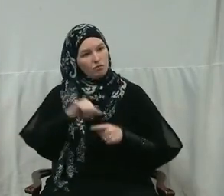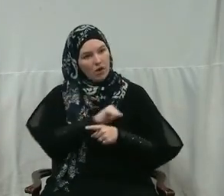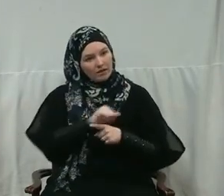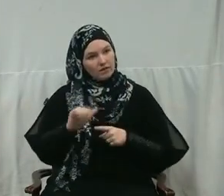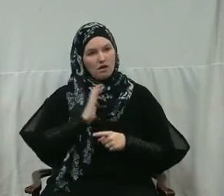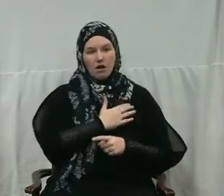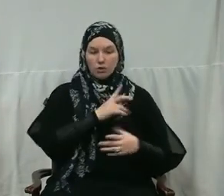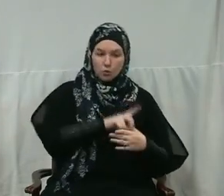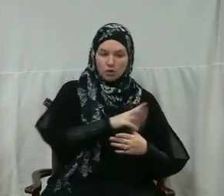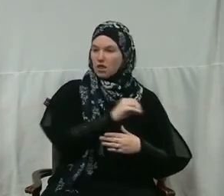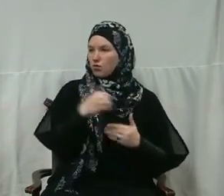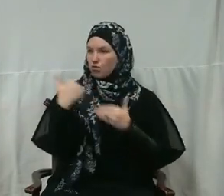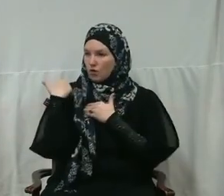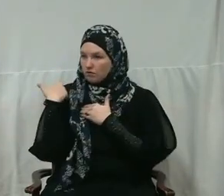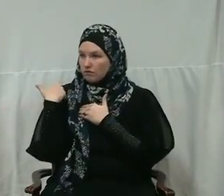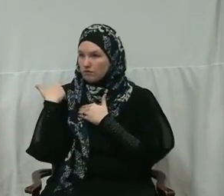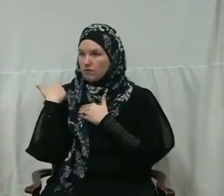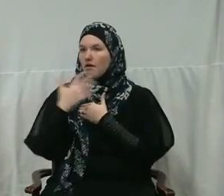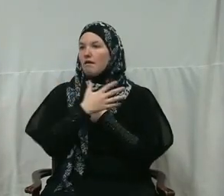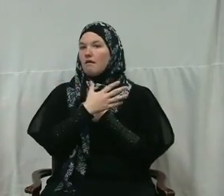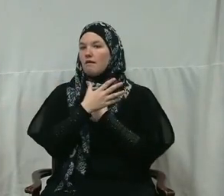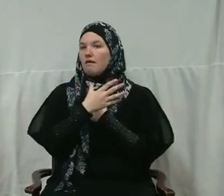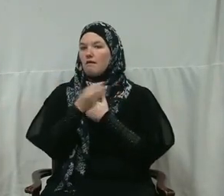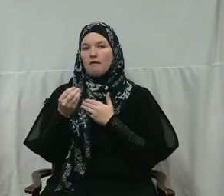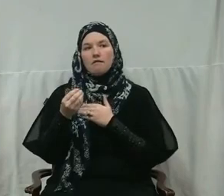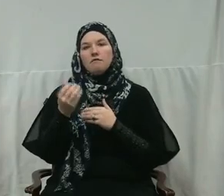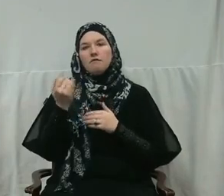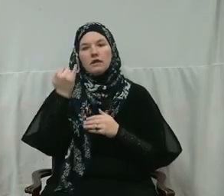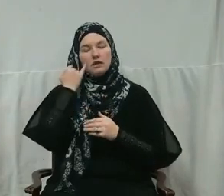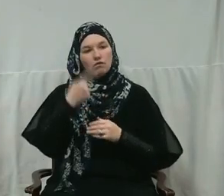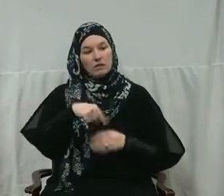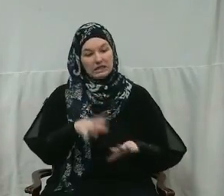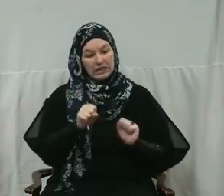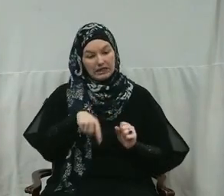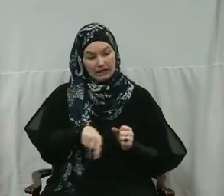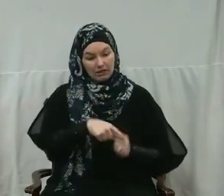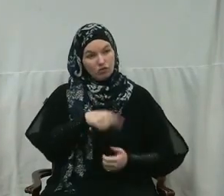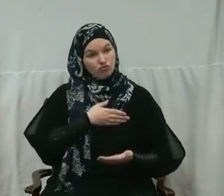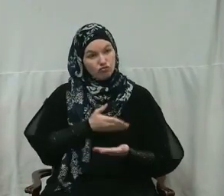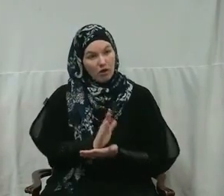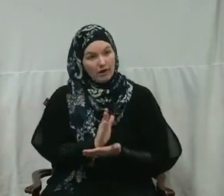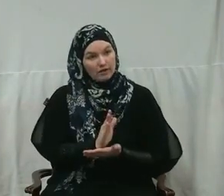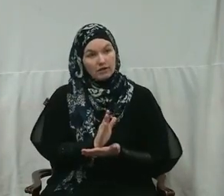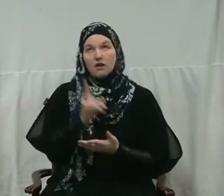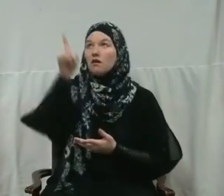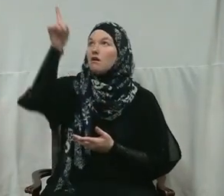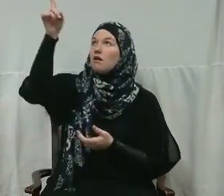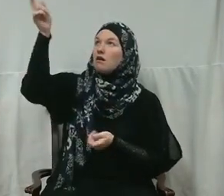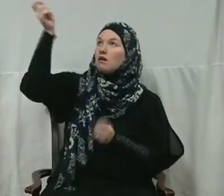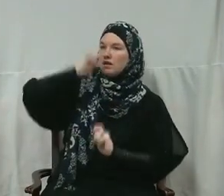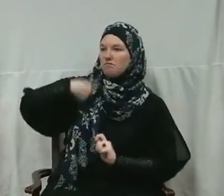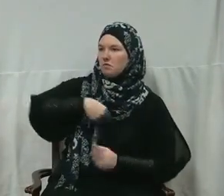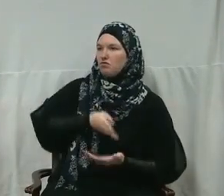our duties and our rights, and if we are taking those rights as God-given